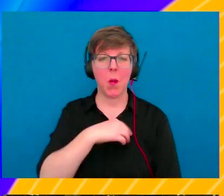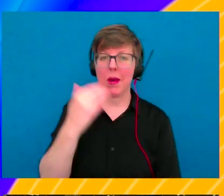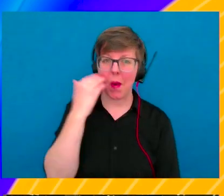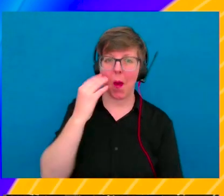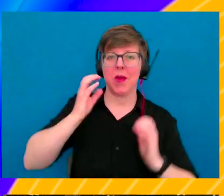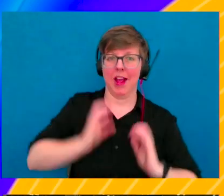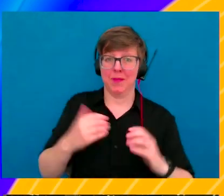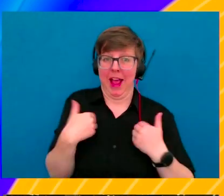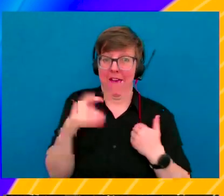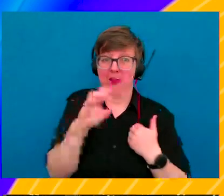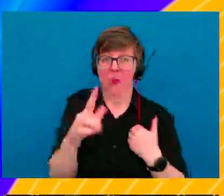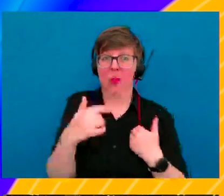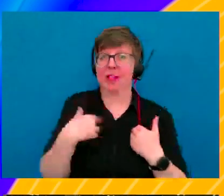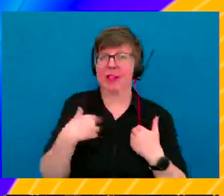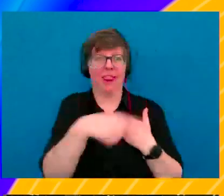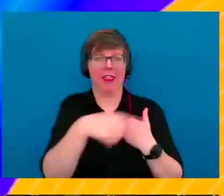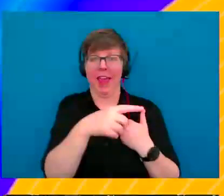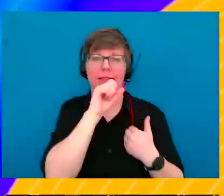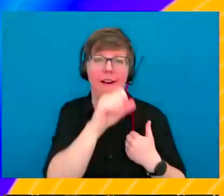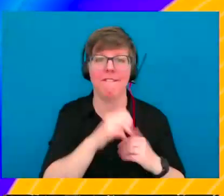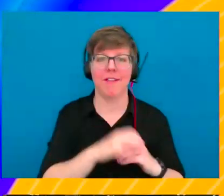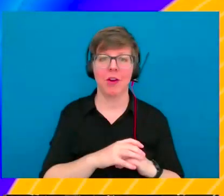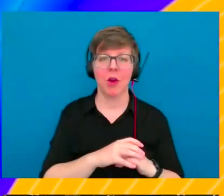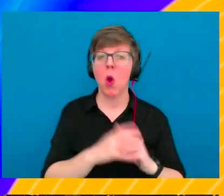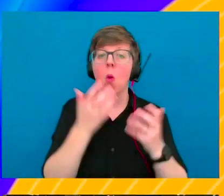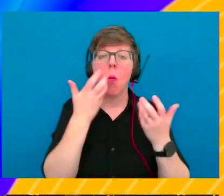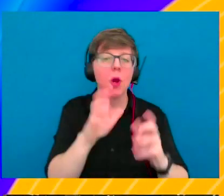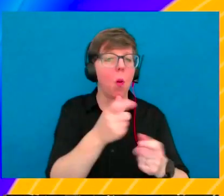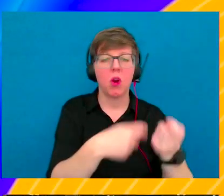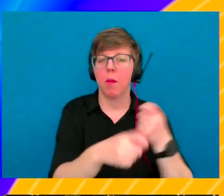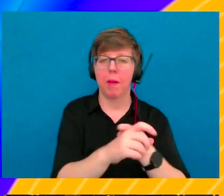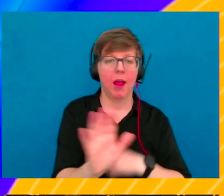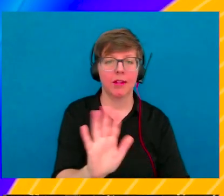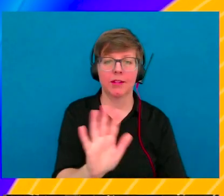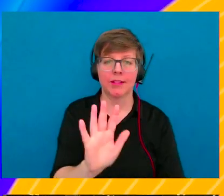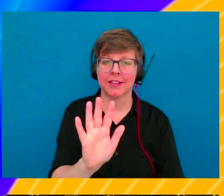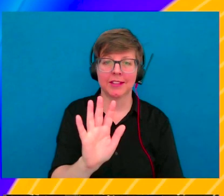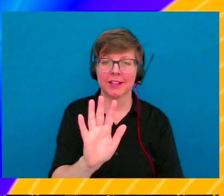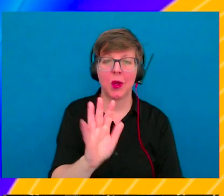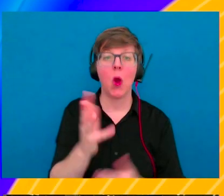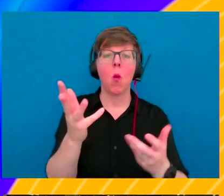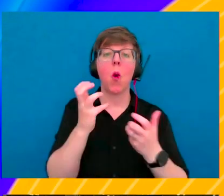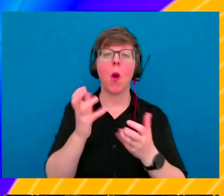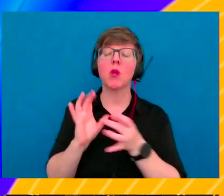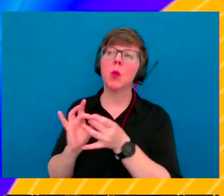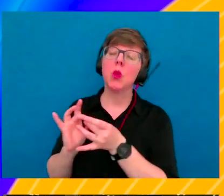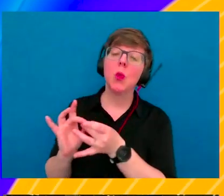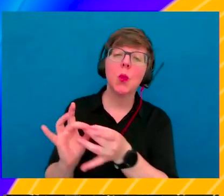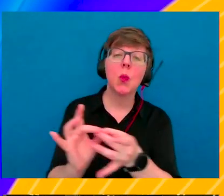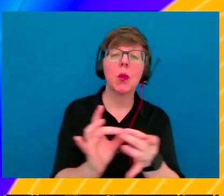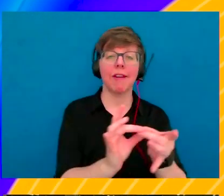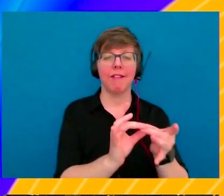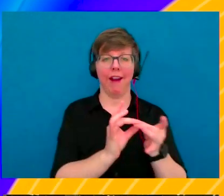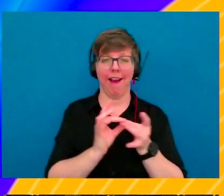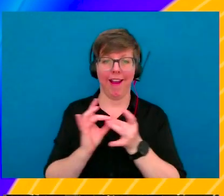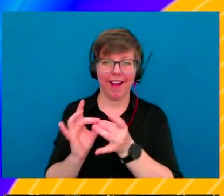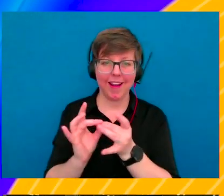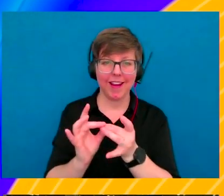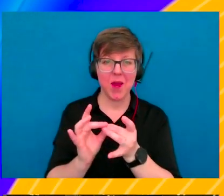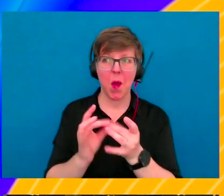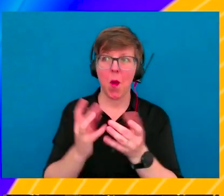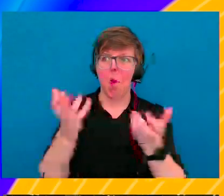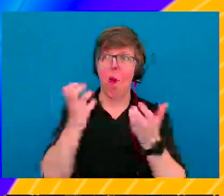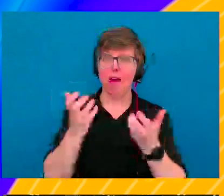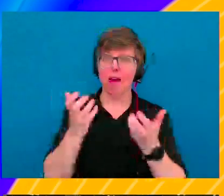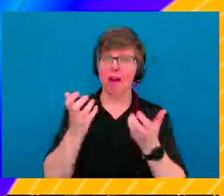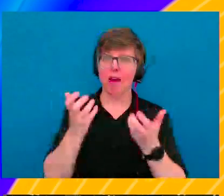love already, and we're not trying to replace. Yeah. What we're trying to do is this unify, make it really great to work with AWS, of course,